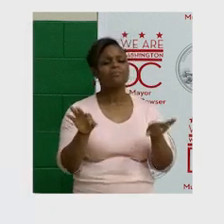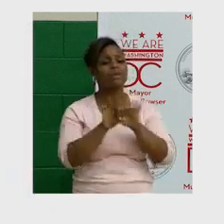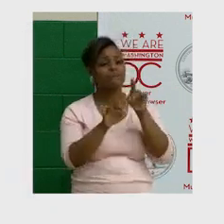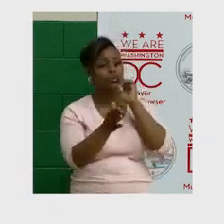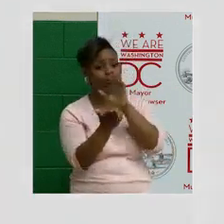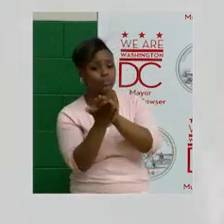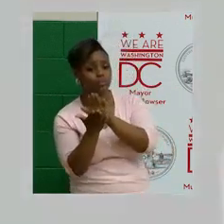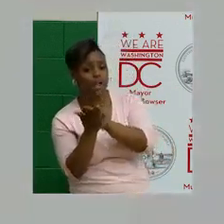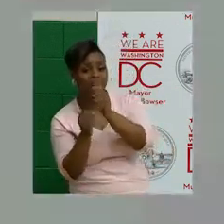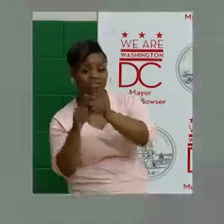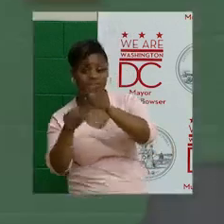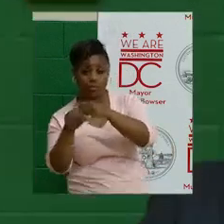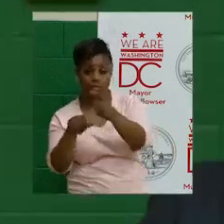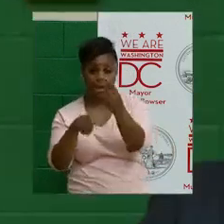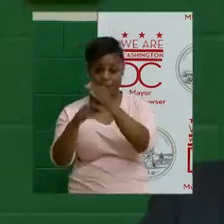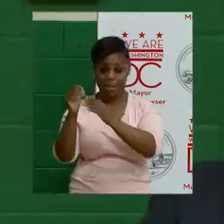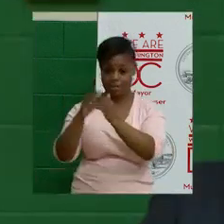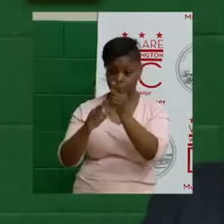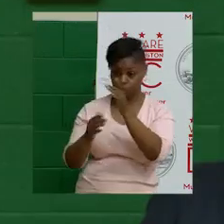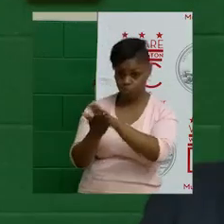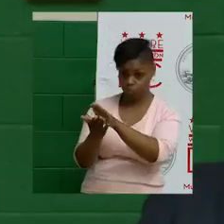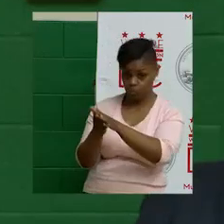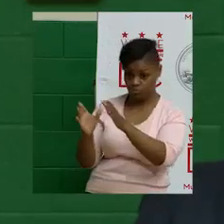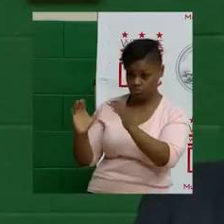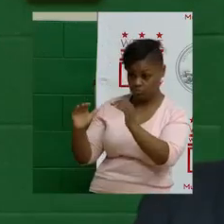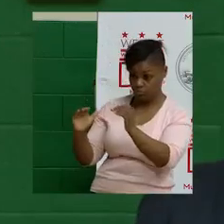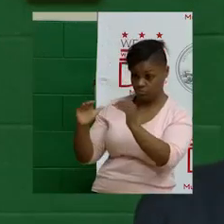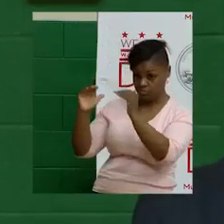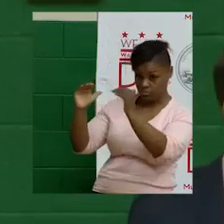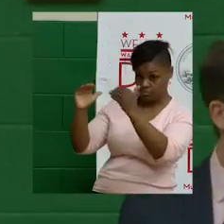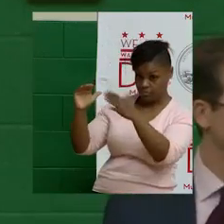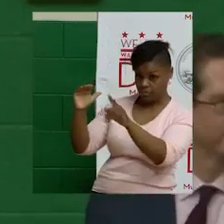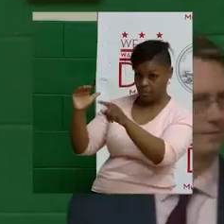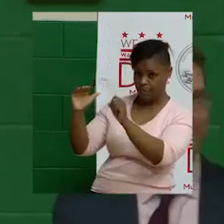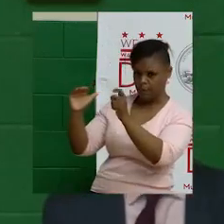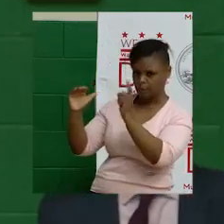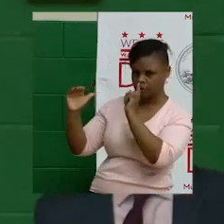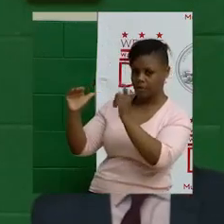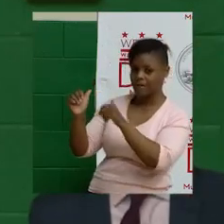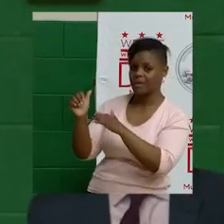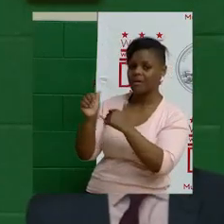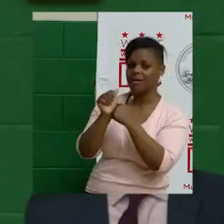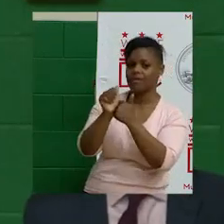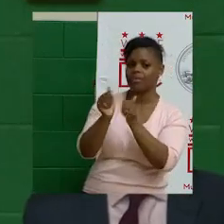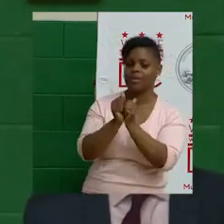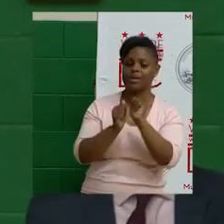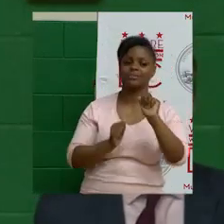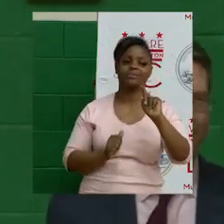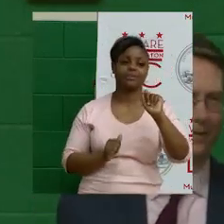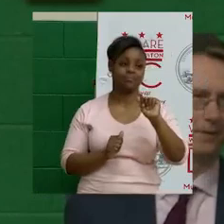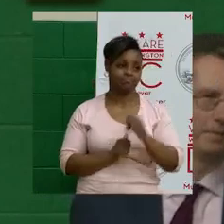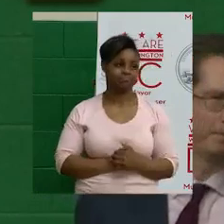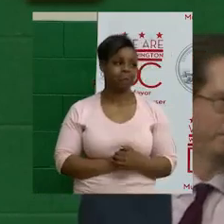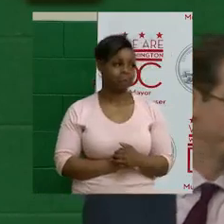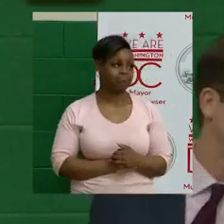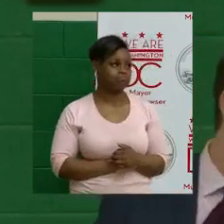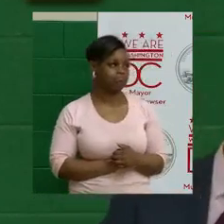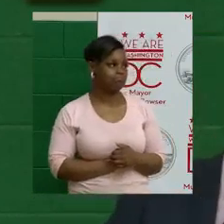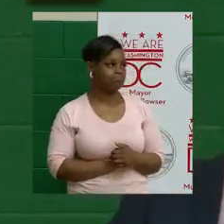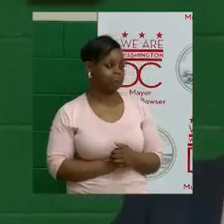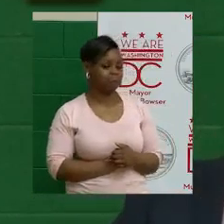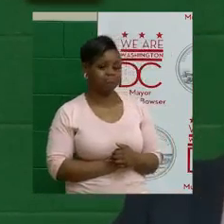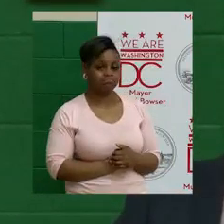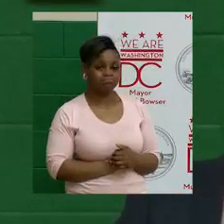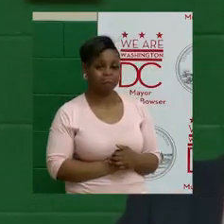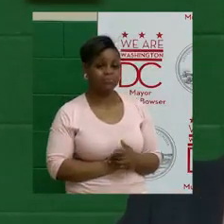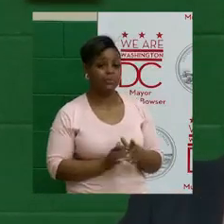every time we modernize a school building, we ensure that it is going to be compliant with the Americans with Disabilities Act. And